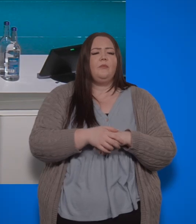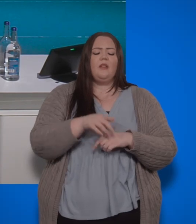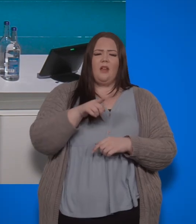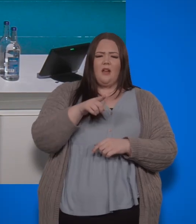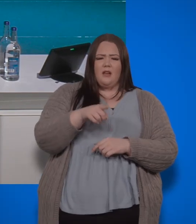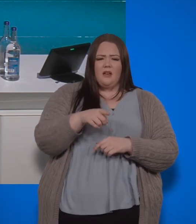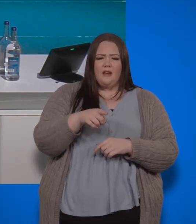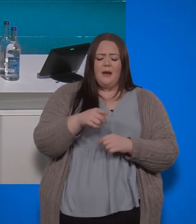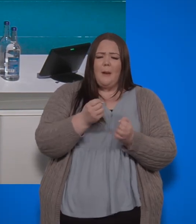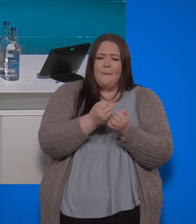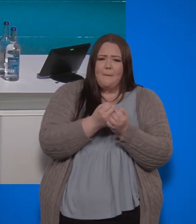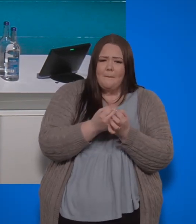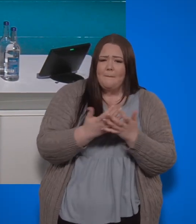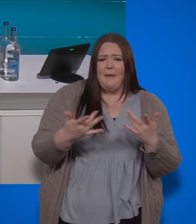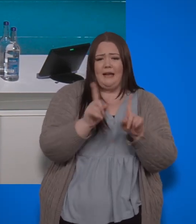is that